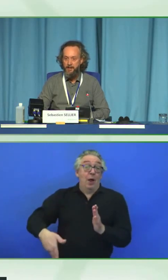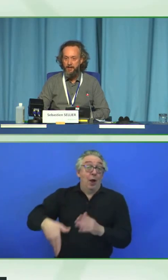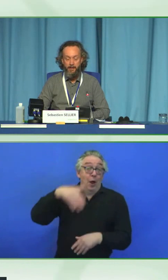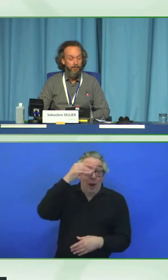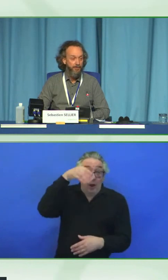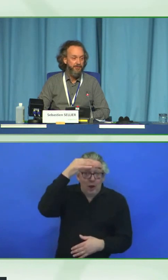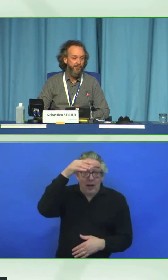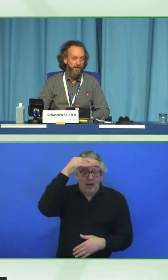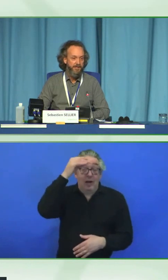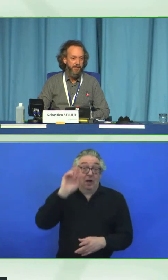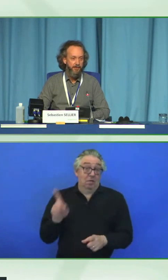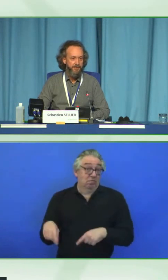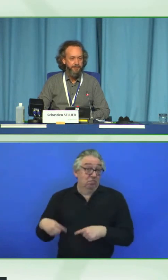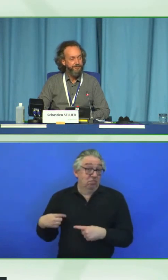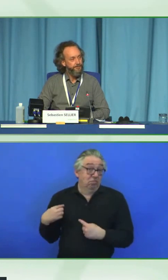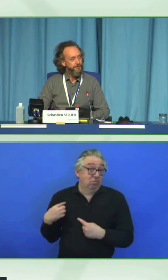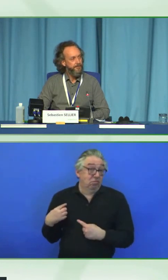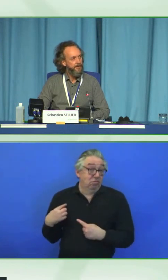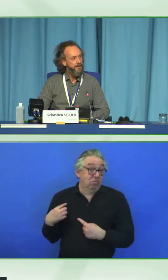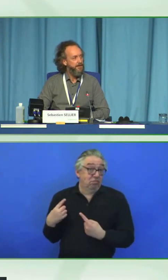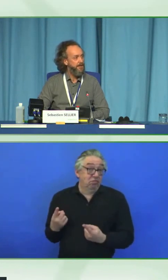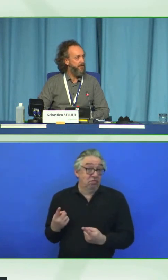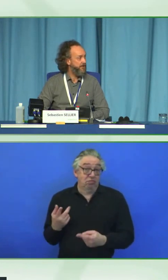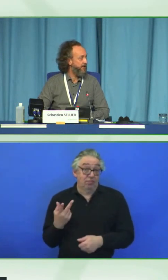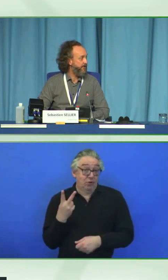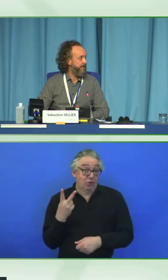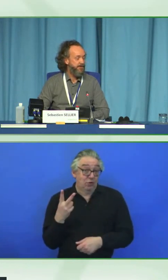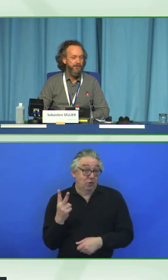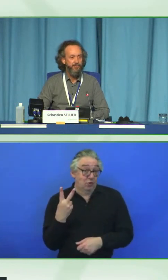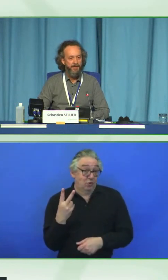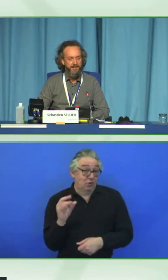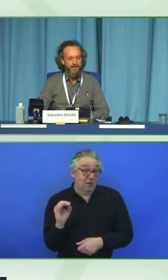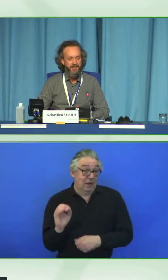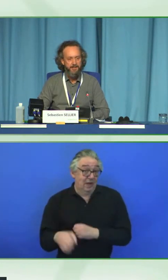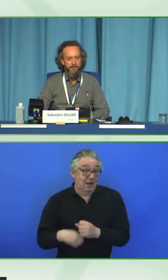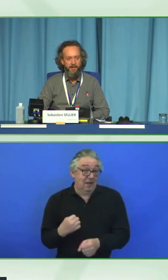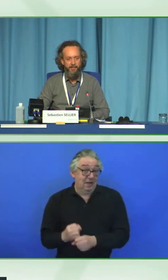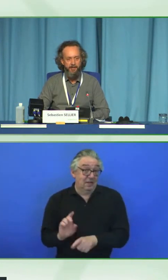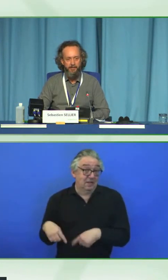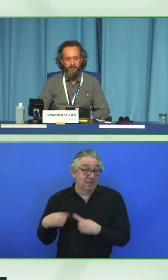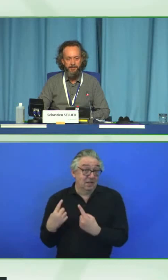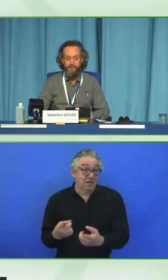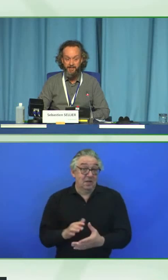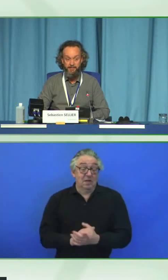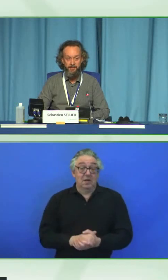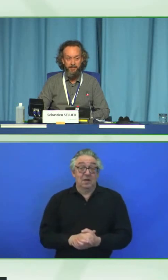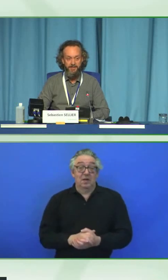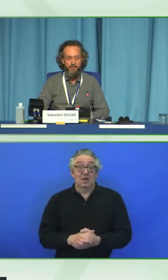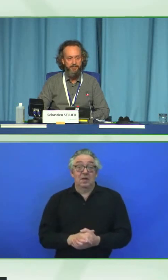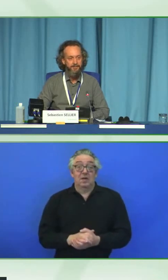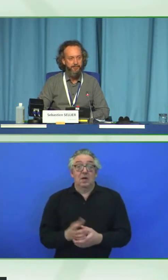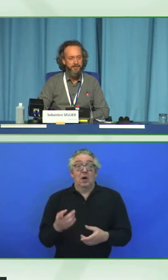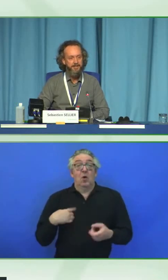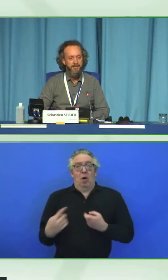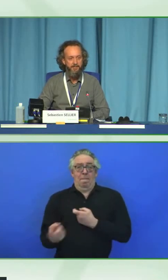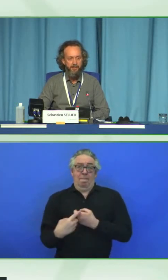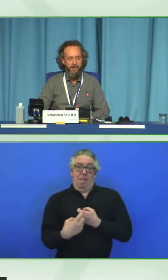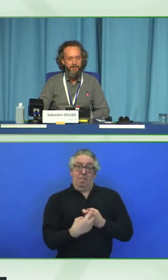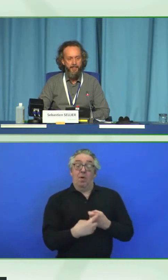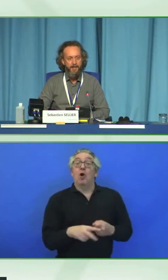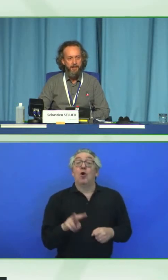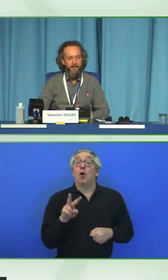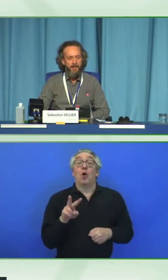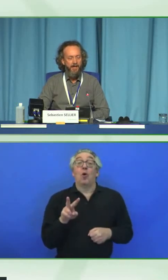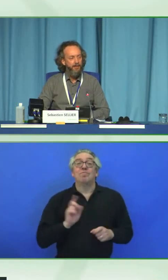since almost 20 years. SignTime, it's a 26-member team, a team of 26